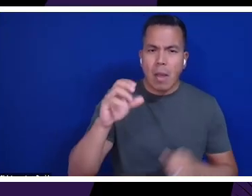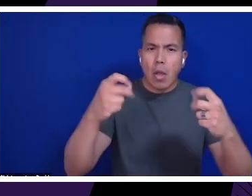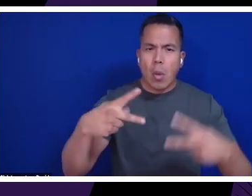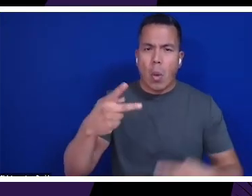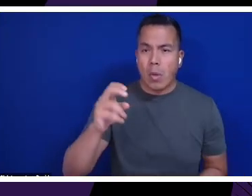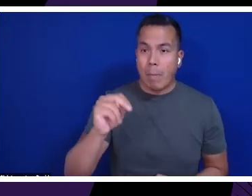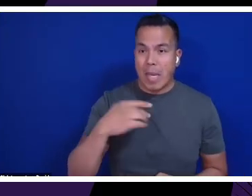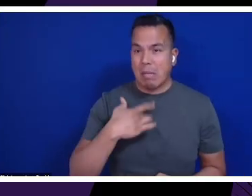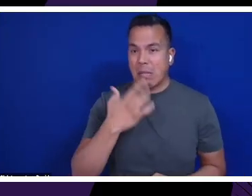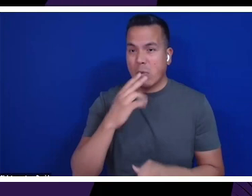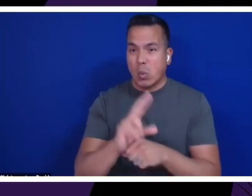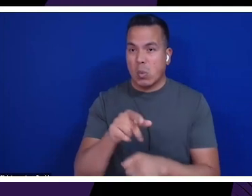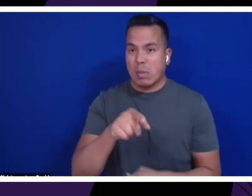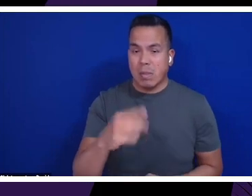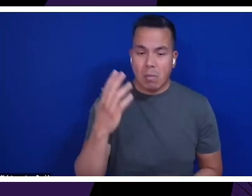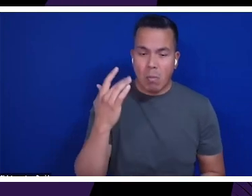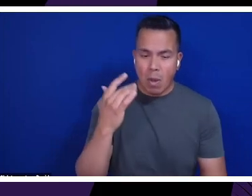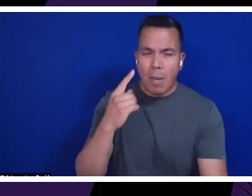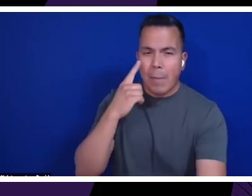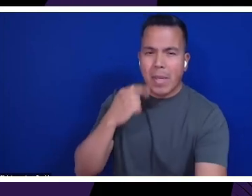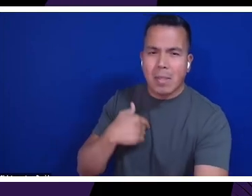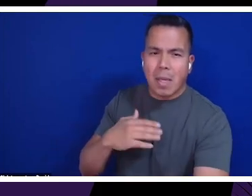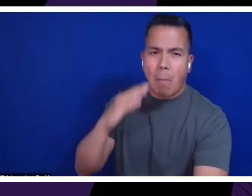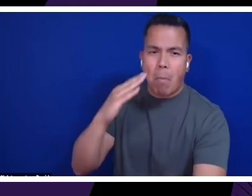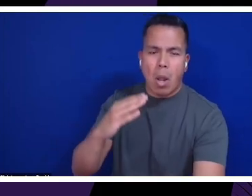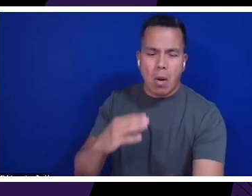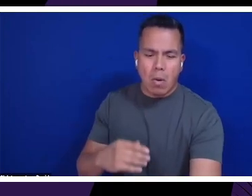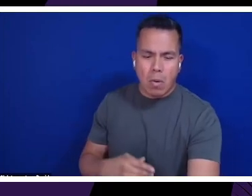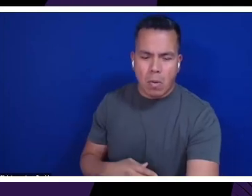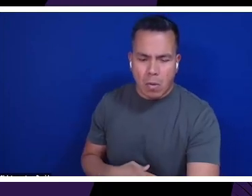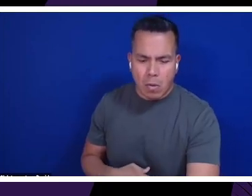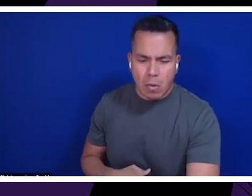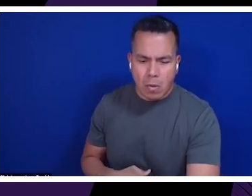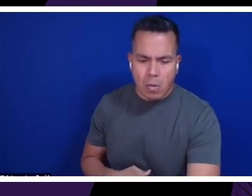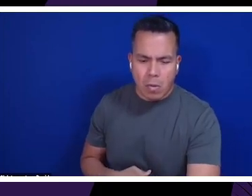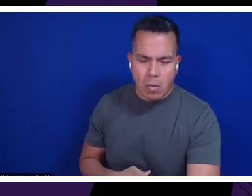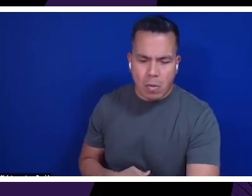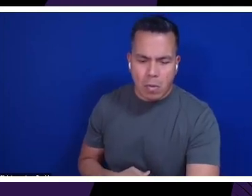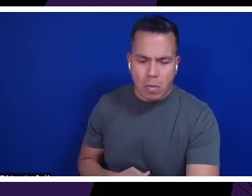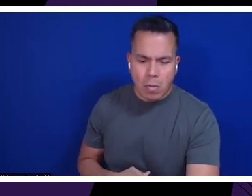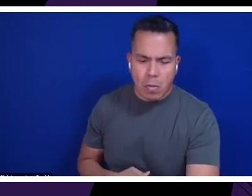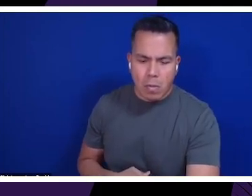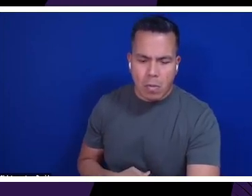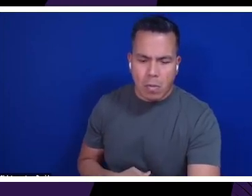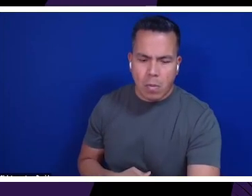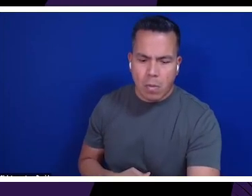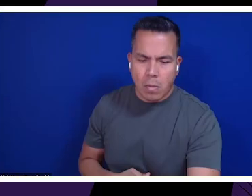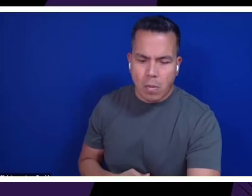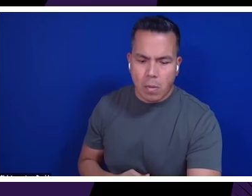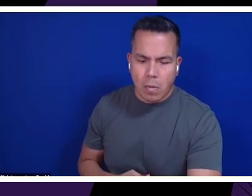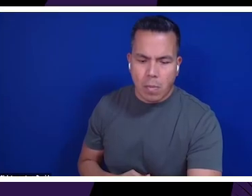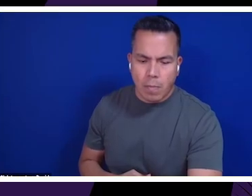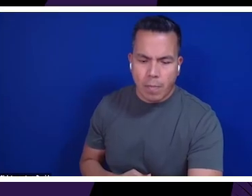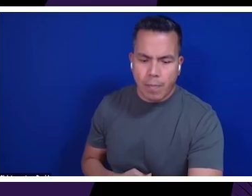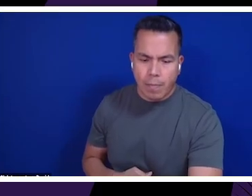because we had blocker using the direct link that will aim for initial. So